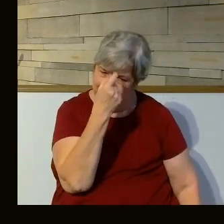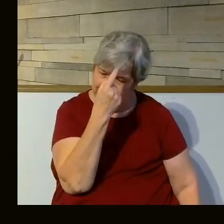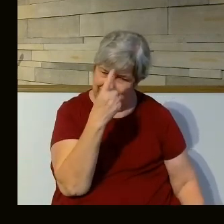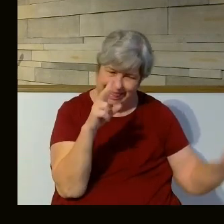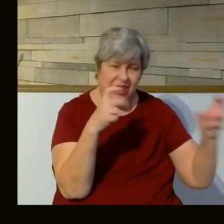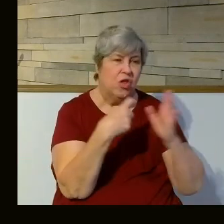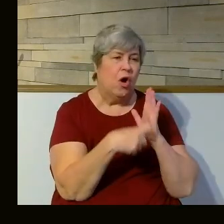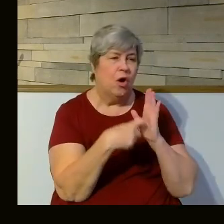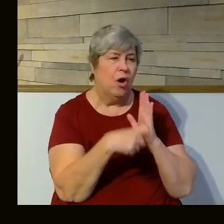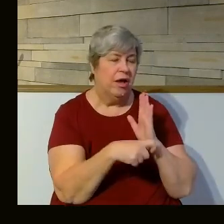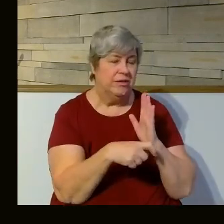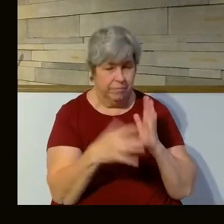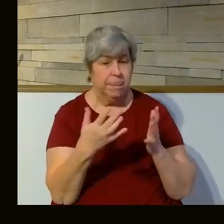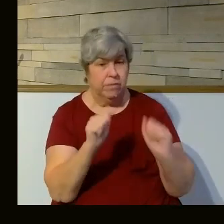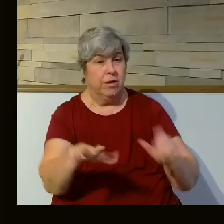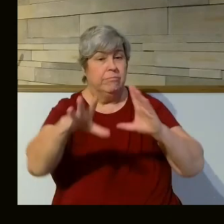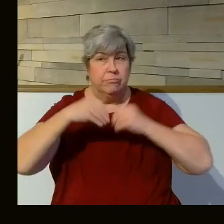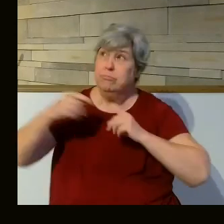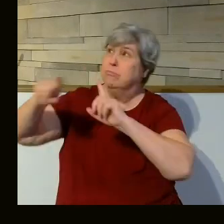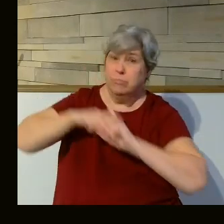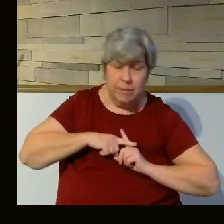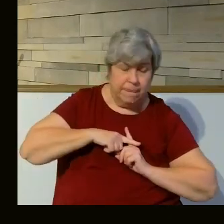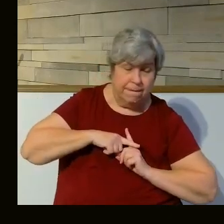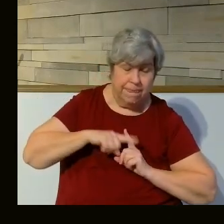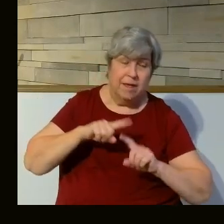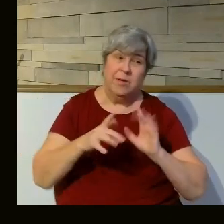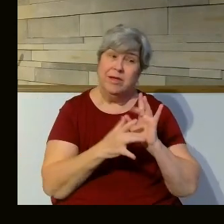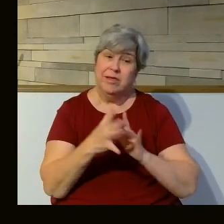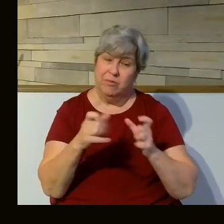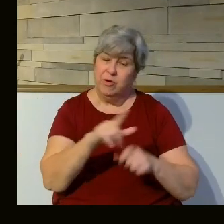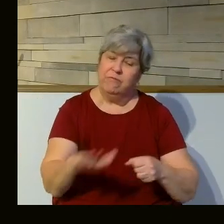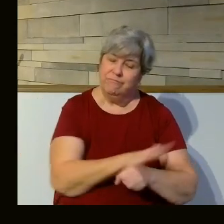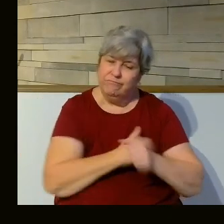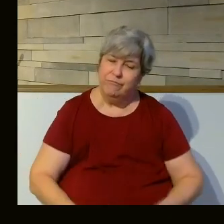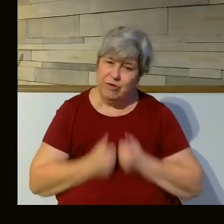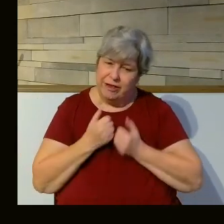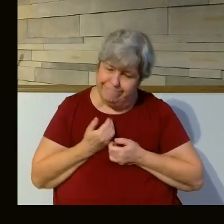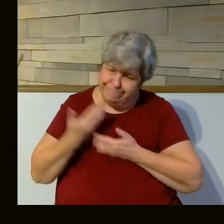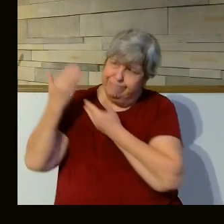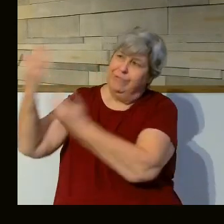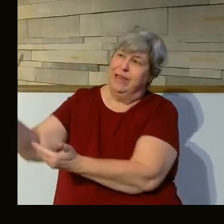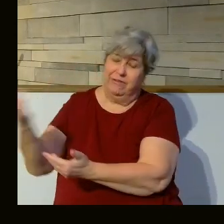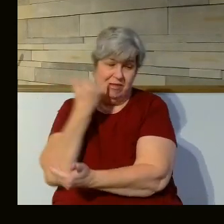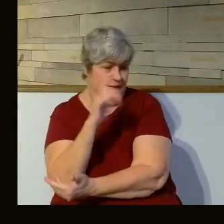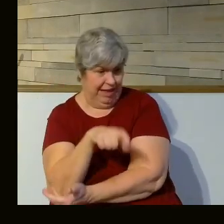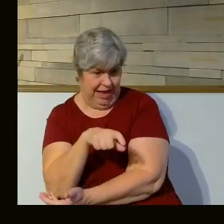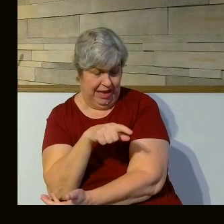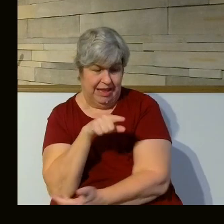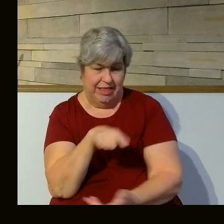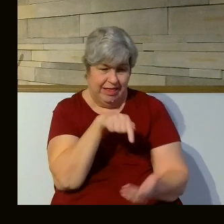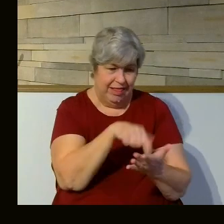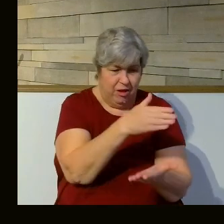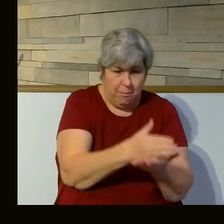cost. It's free to accept salvation, but Jesus wants all of your life. And when He comes calling and saying, I need this area